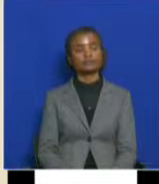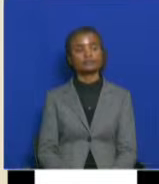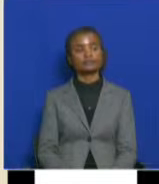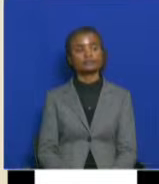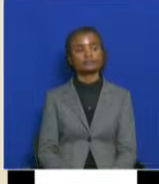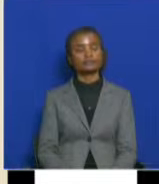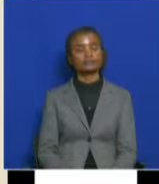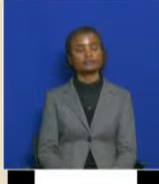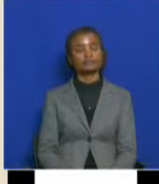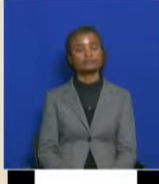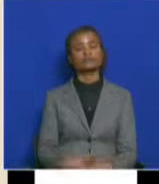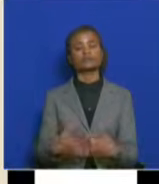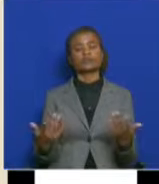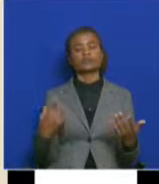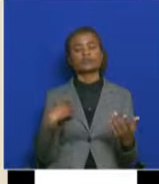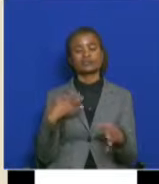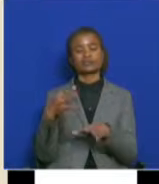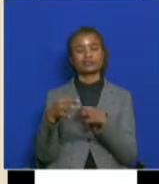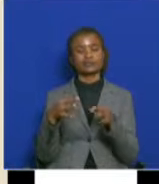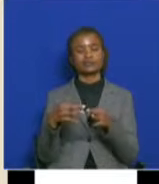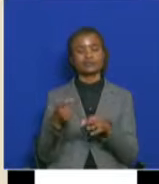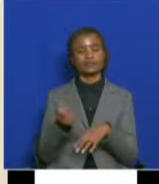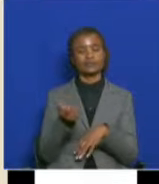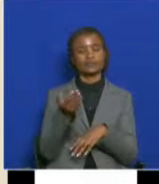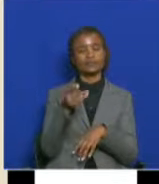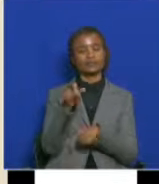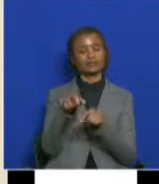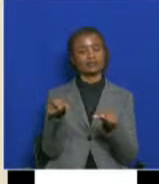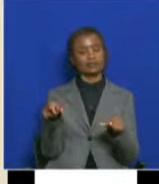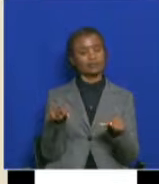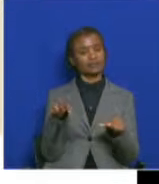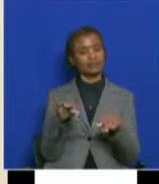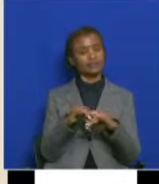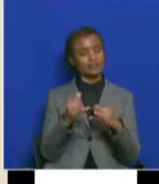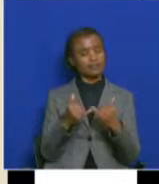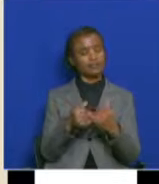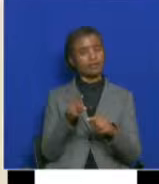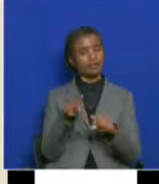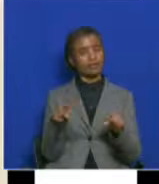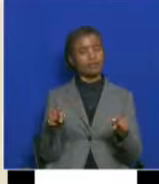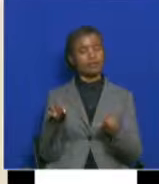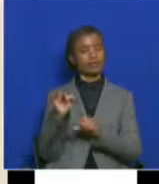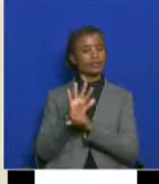et cetera, and how they, it's a whole sort of background.